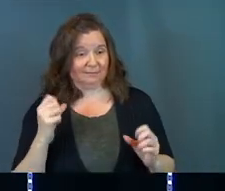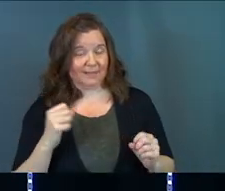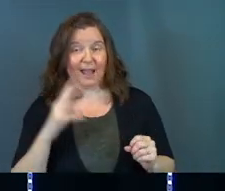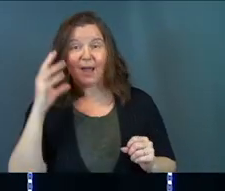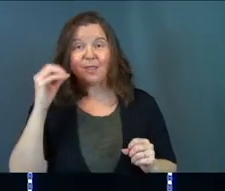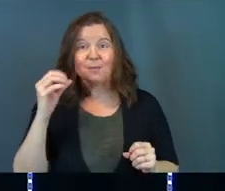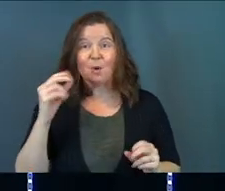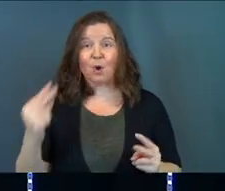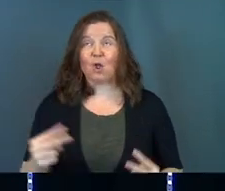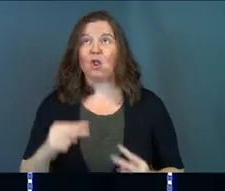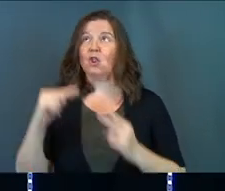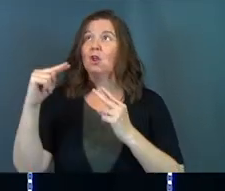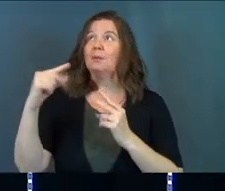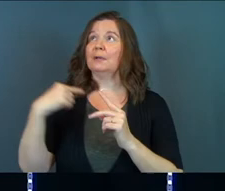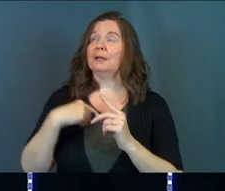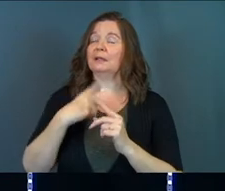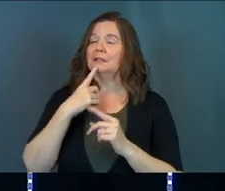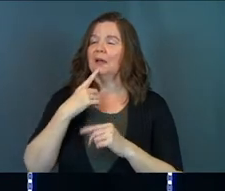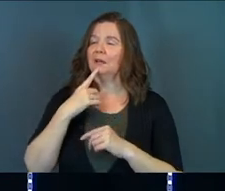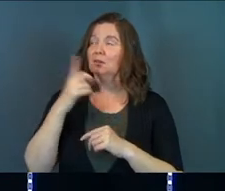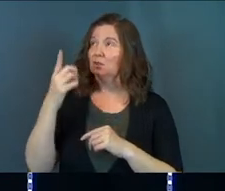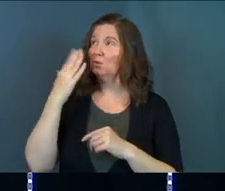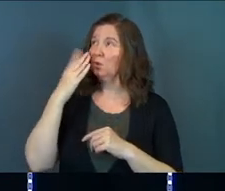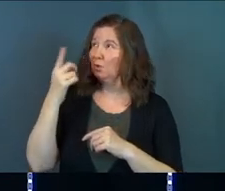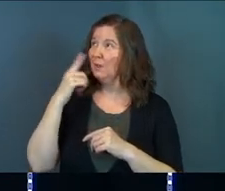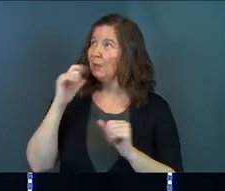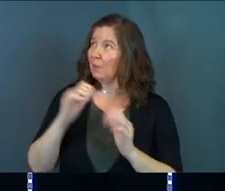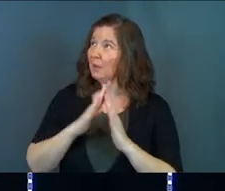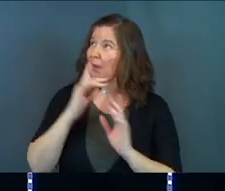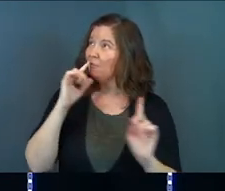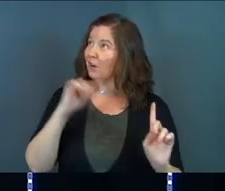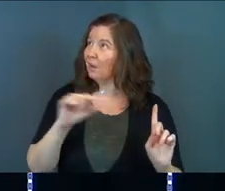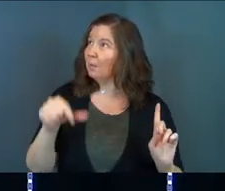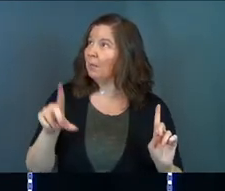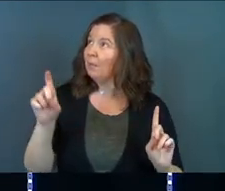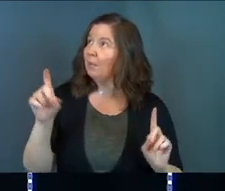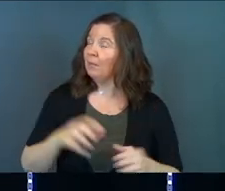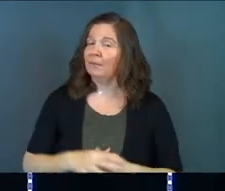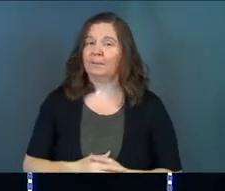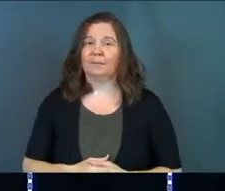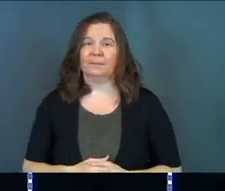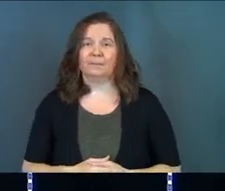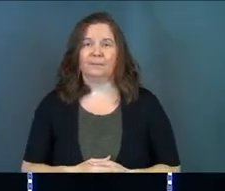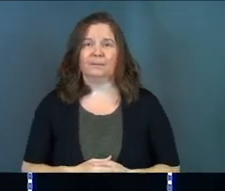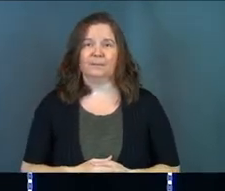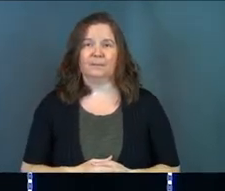And the boy looks up at me, and he's like, you know, do you think we could pray for him?